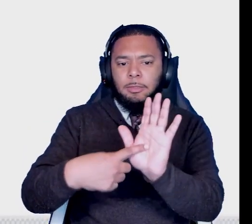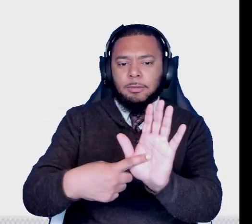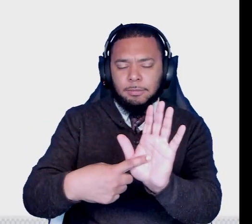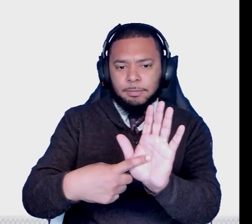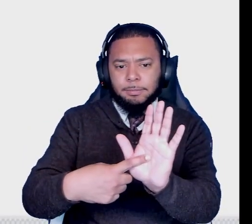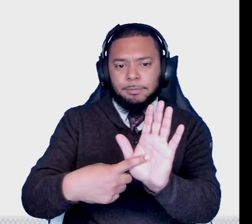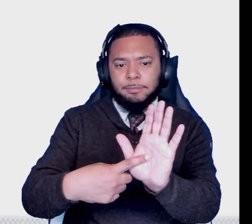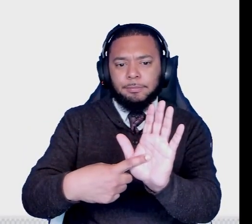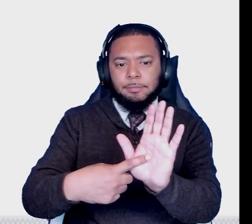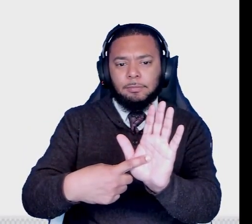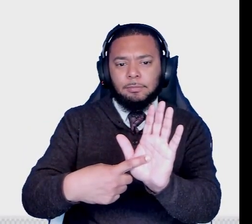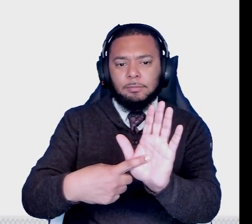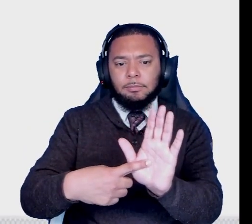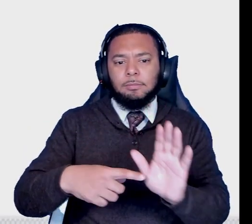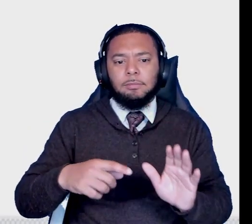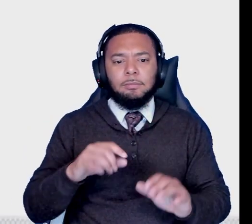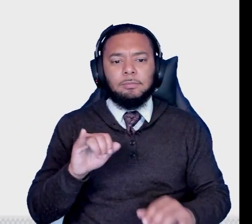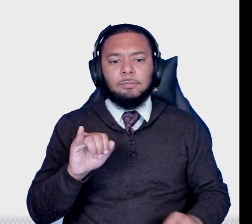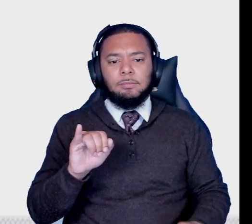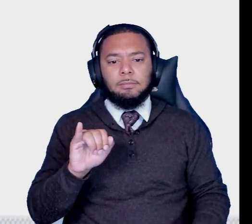system.out.println,